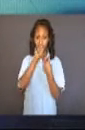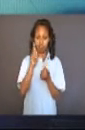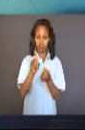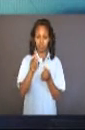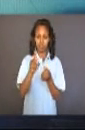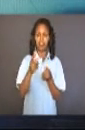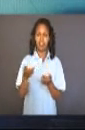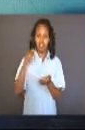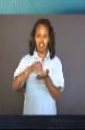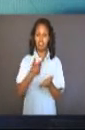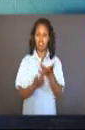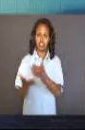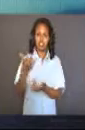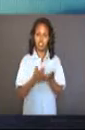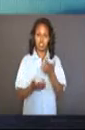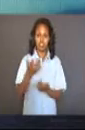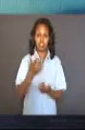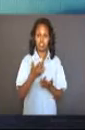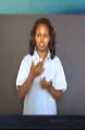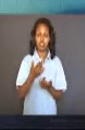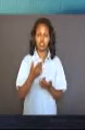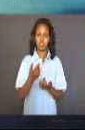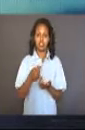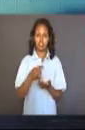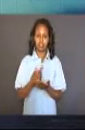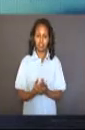Let us discuss the answers.